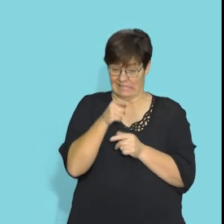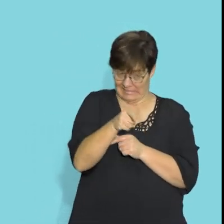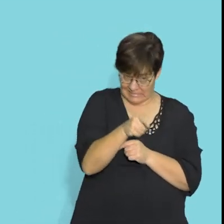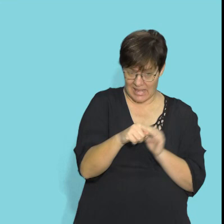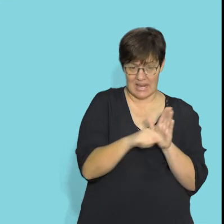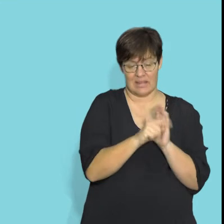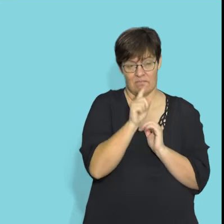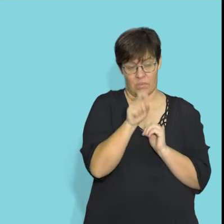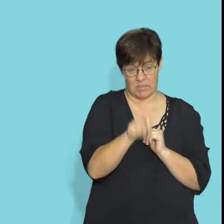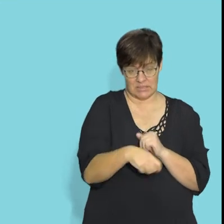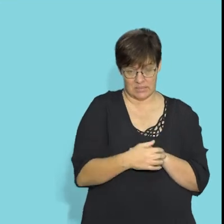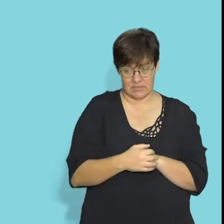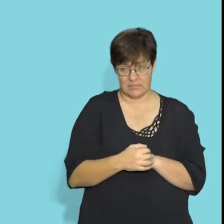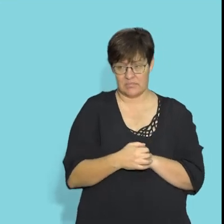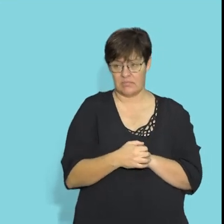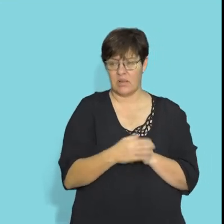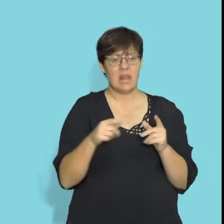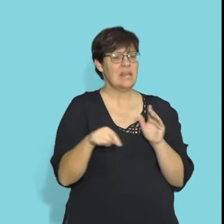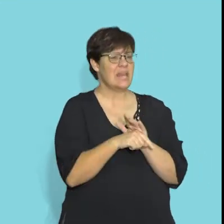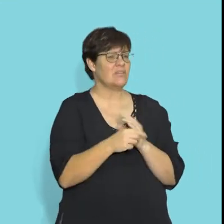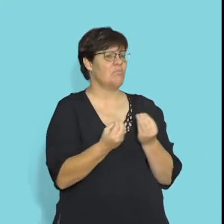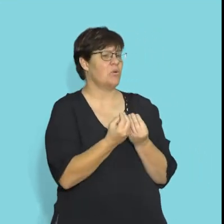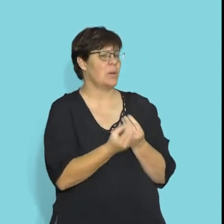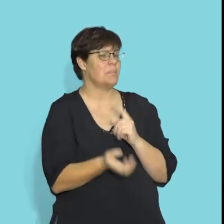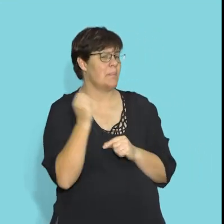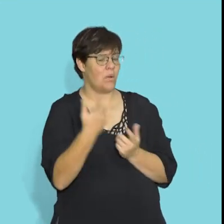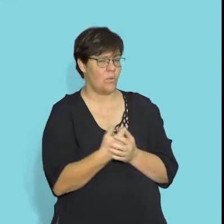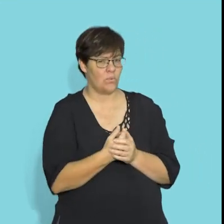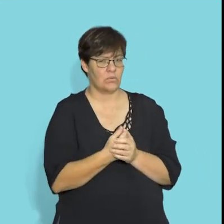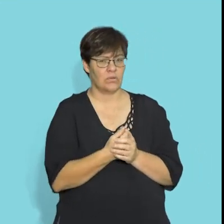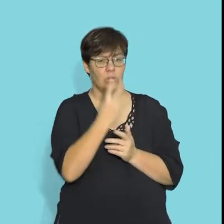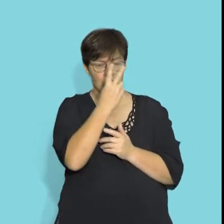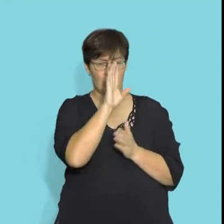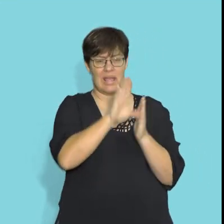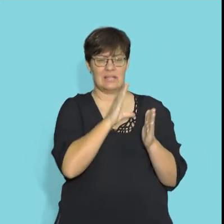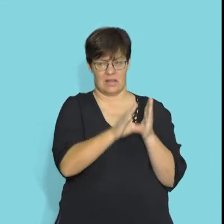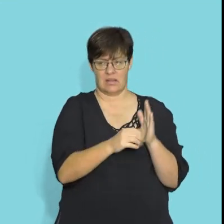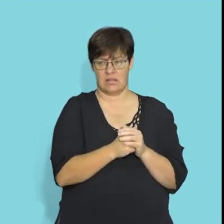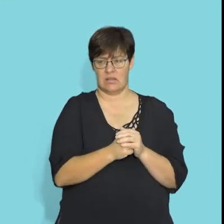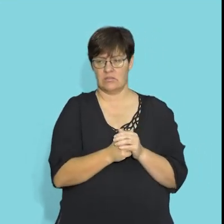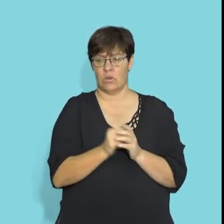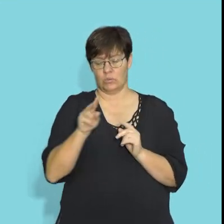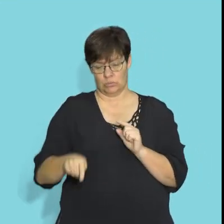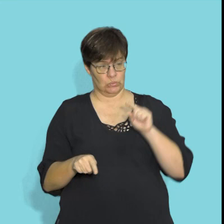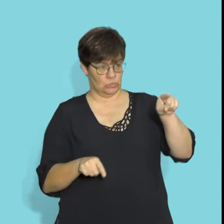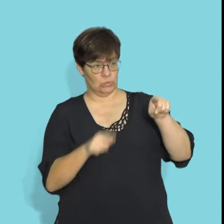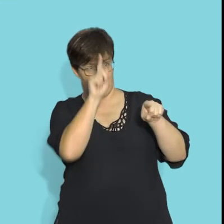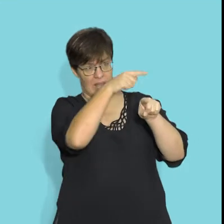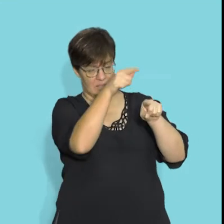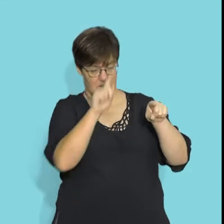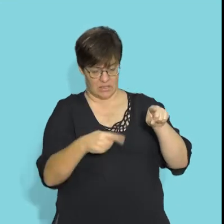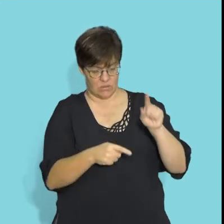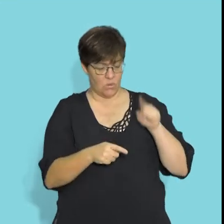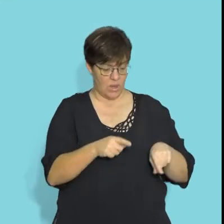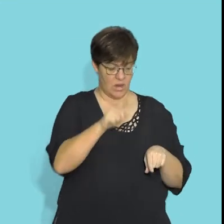-1. And then how do I get a negative product? Well, I want the 2 to cancel out, and so I'm going to put a 2 there. And I